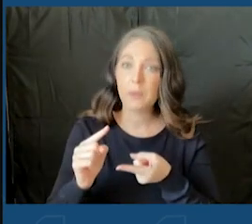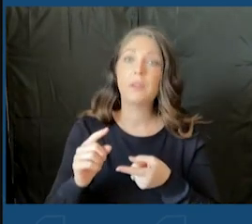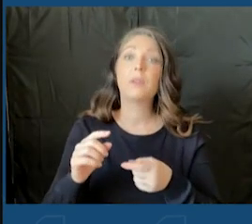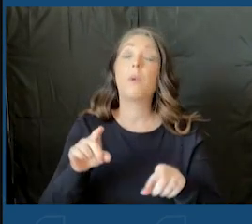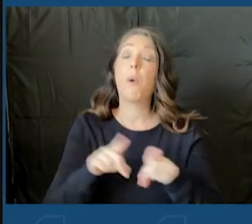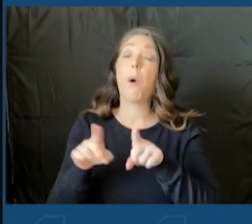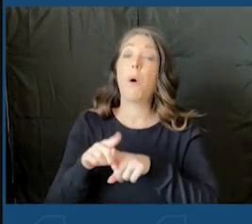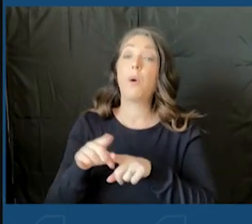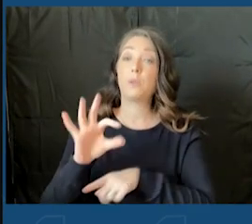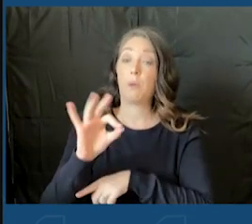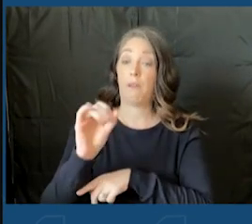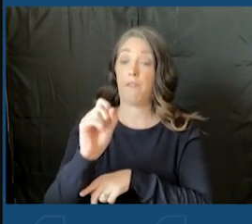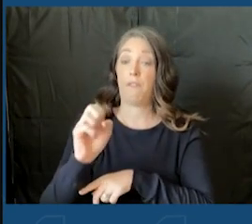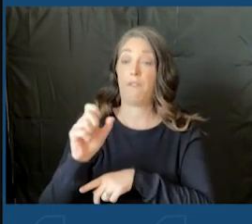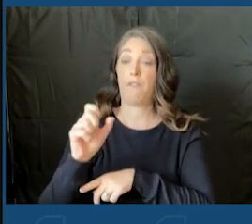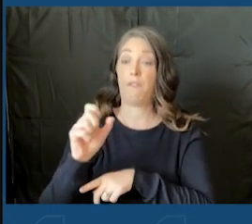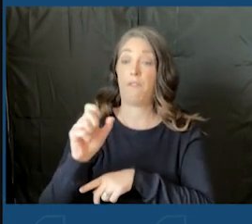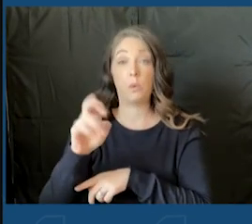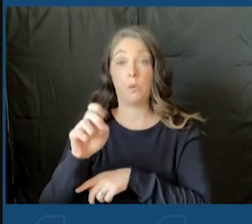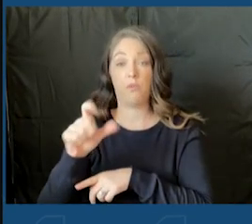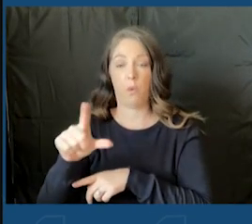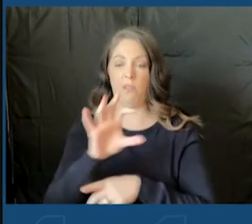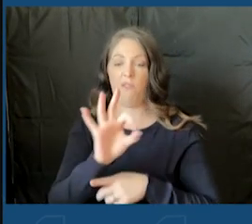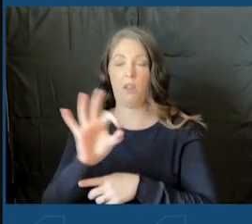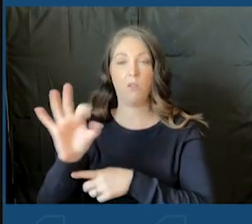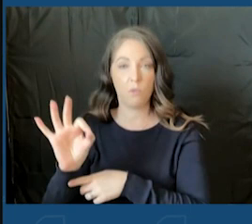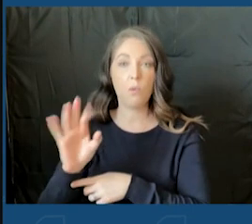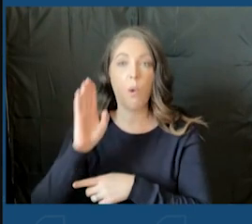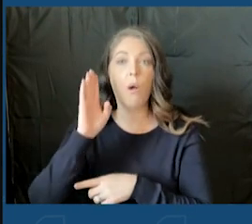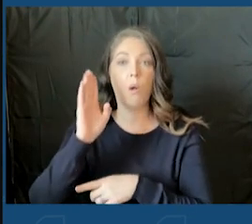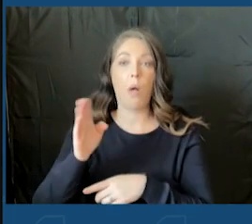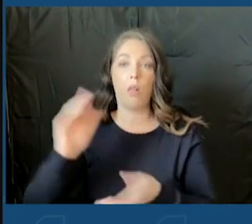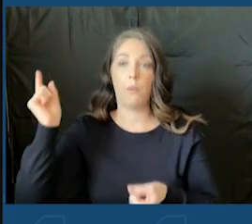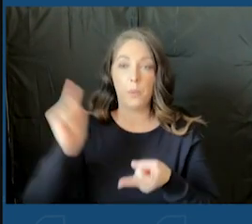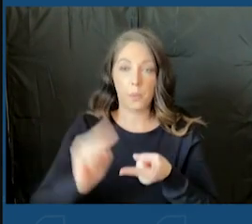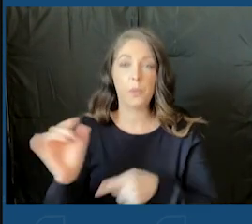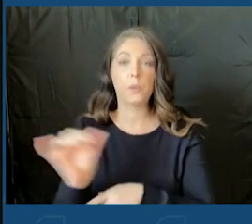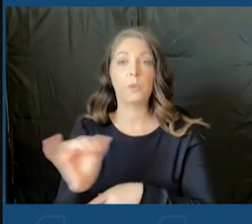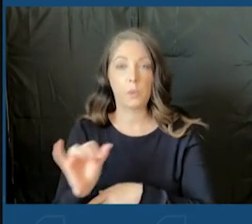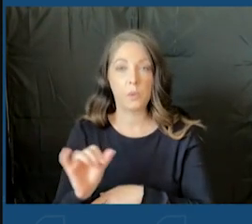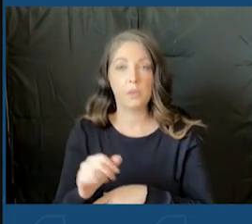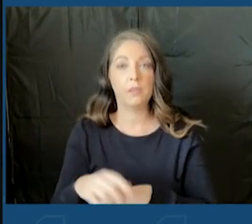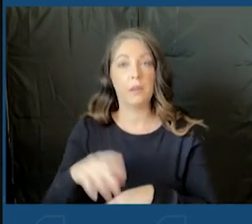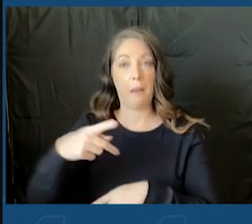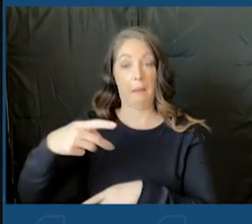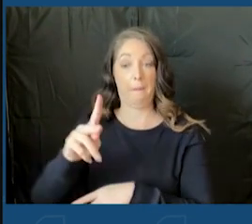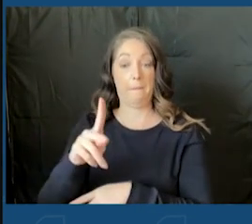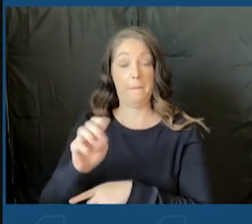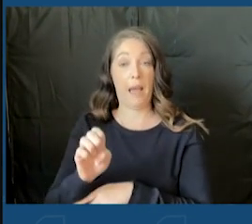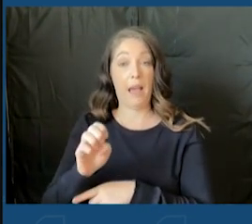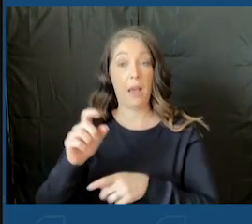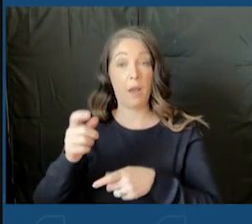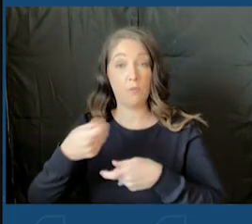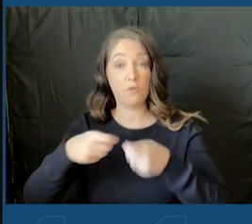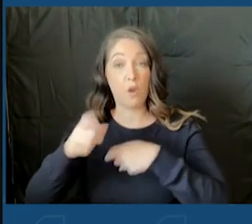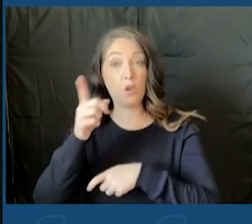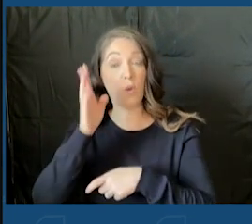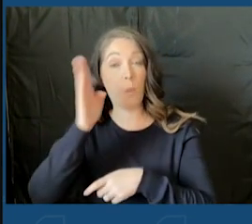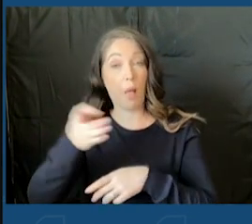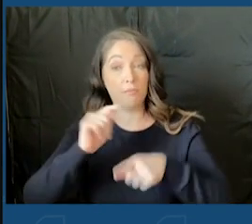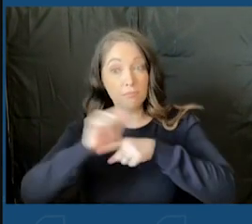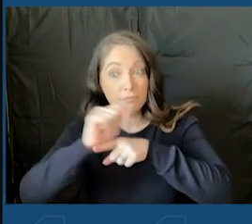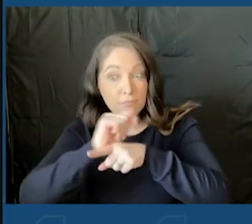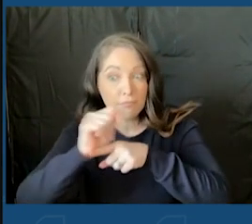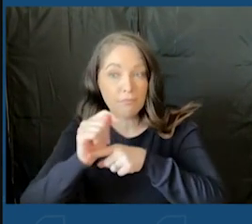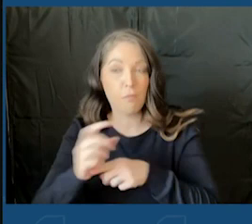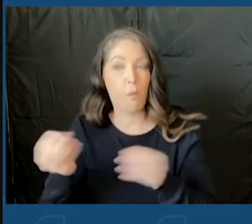for new clean energy systems. And I think the pipe trades like the sound of that one as well. You're going to be busy. Keep those people trained, John. We got to have a lot more jobs for